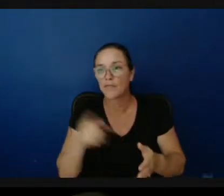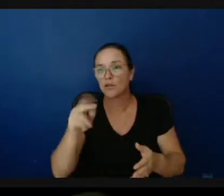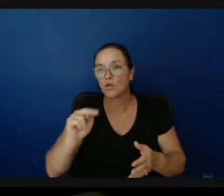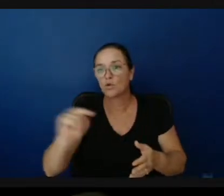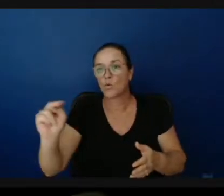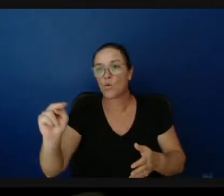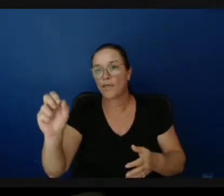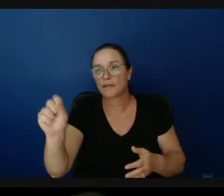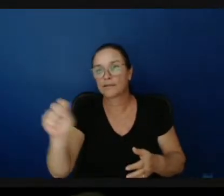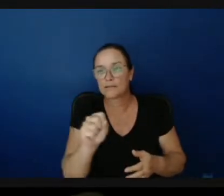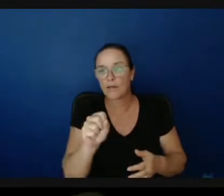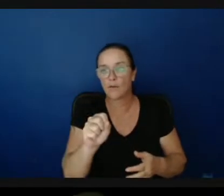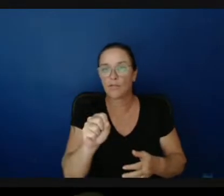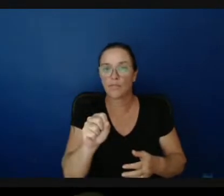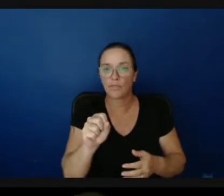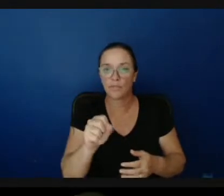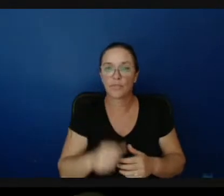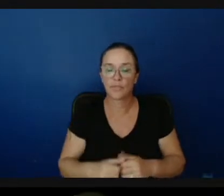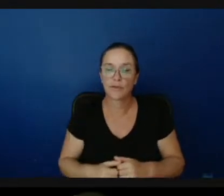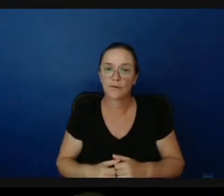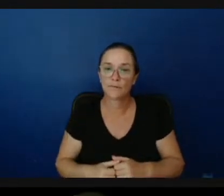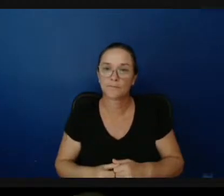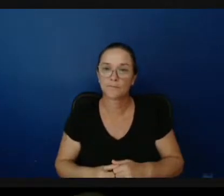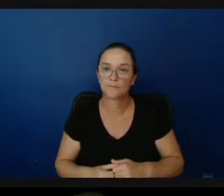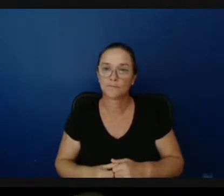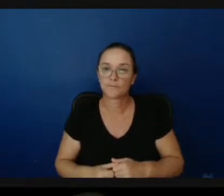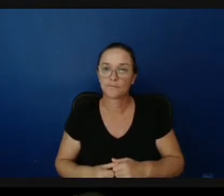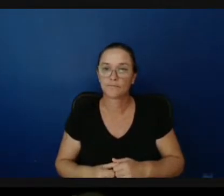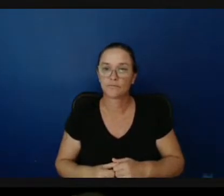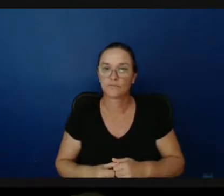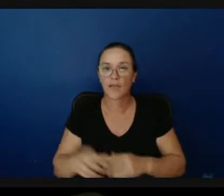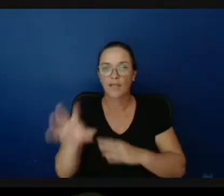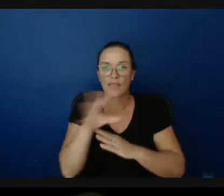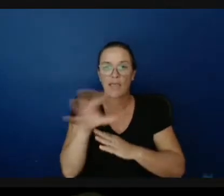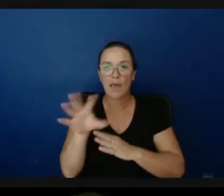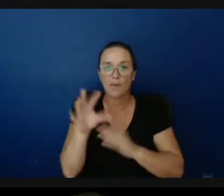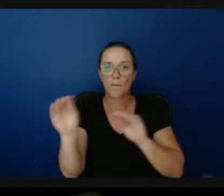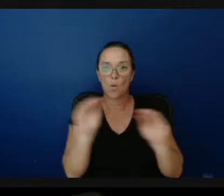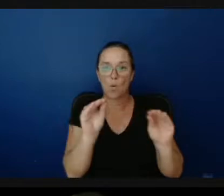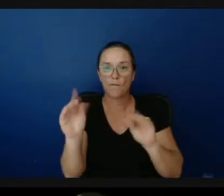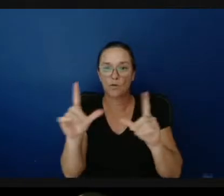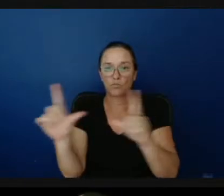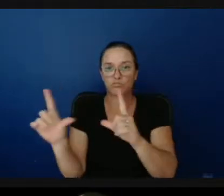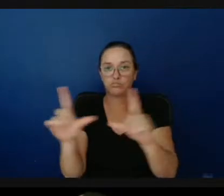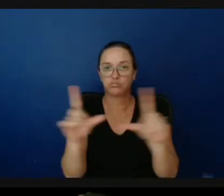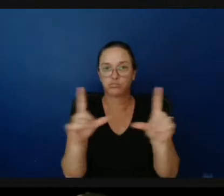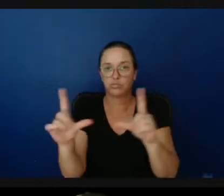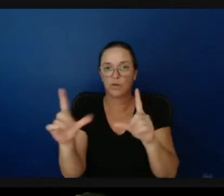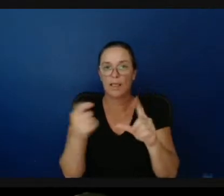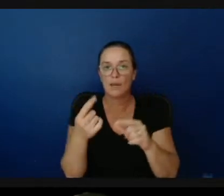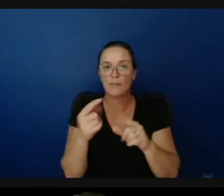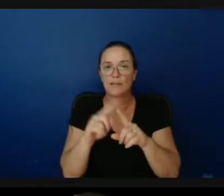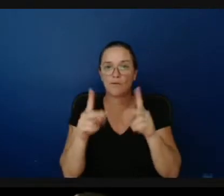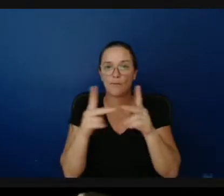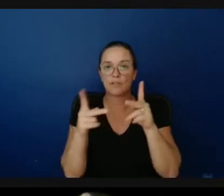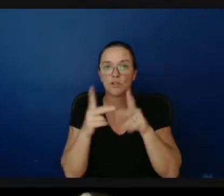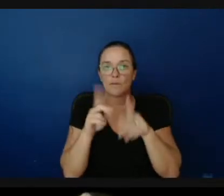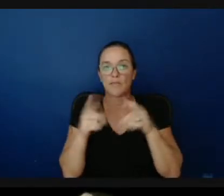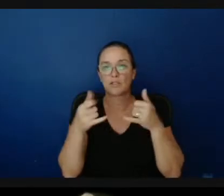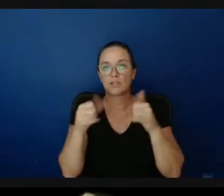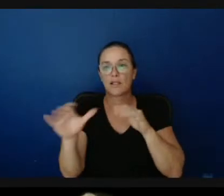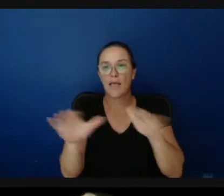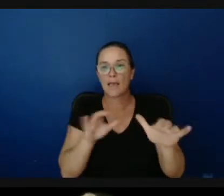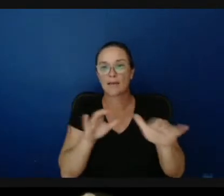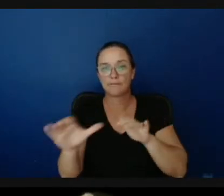that's our south vent right there. The camera does shift a few times, so slightly different position there, but you see they're both active, and the